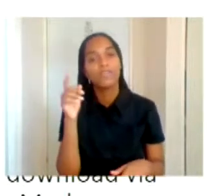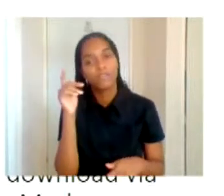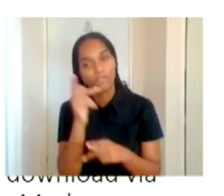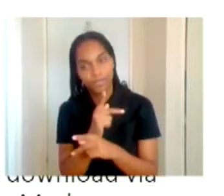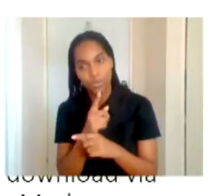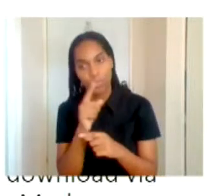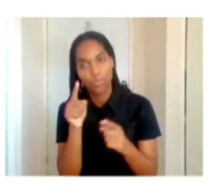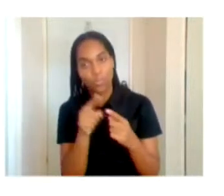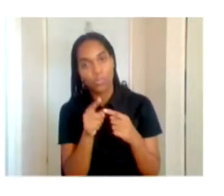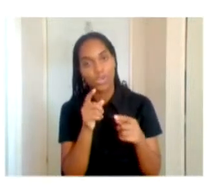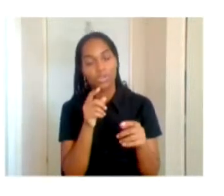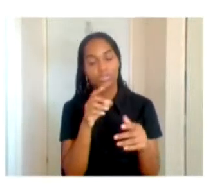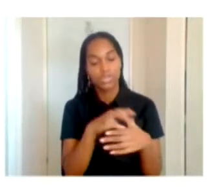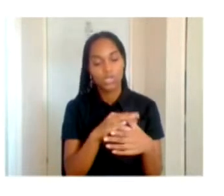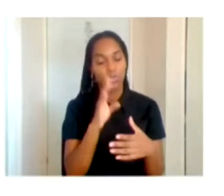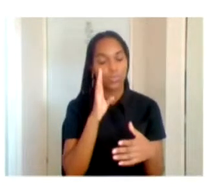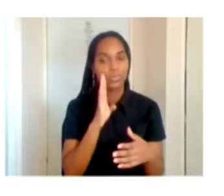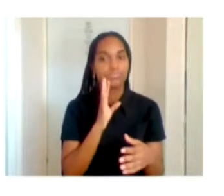replaced.